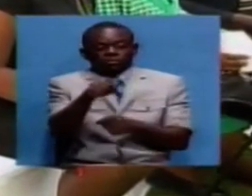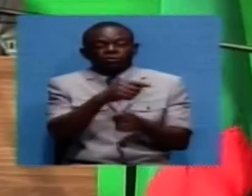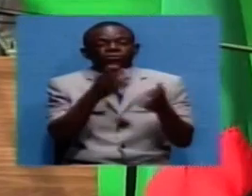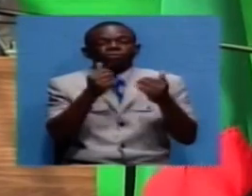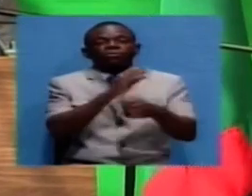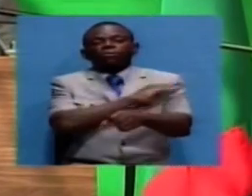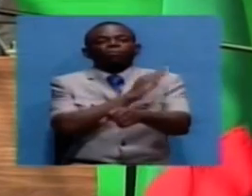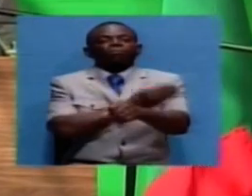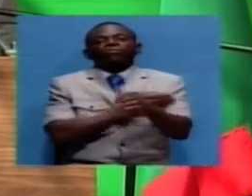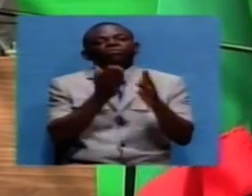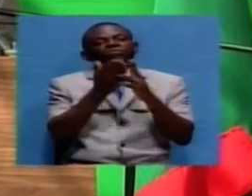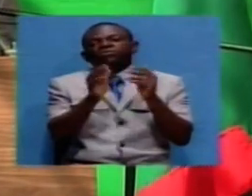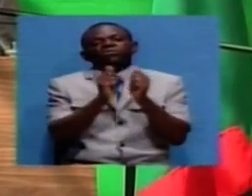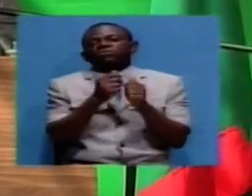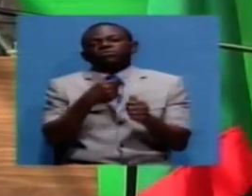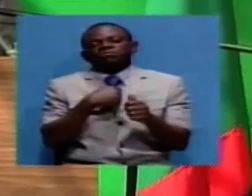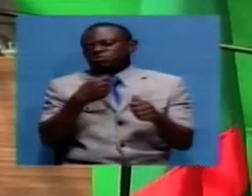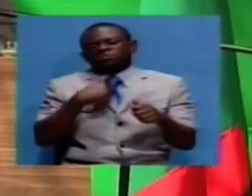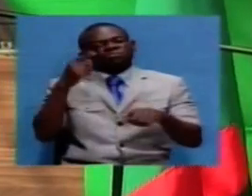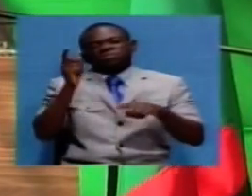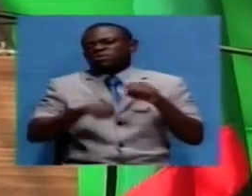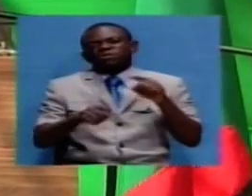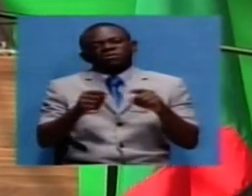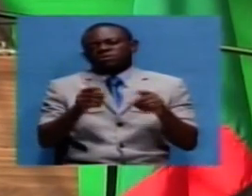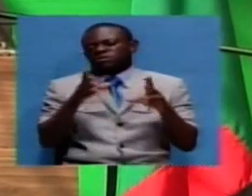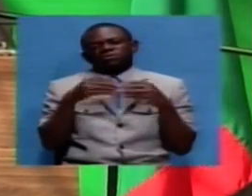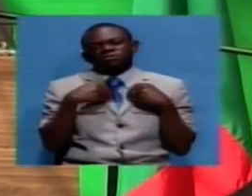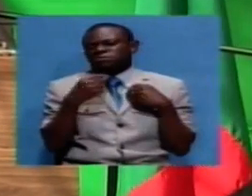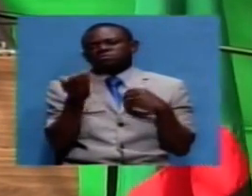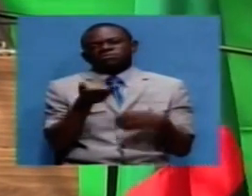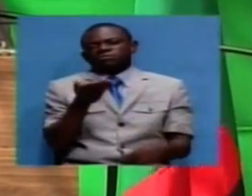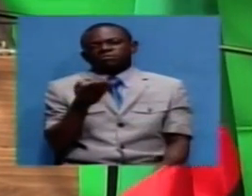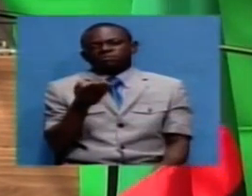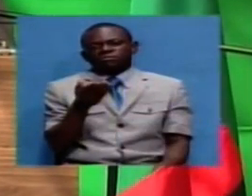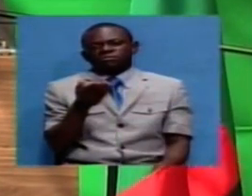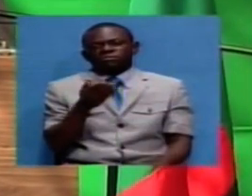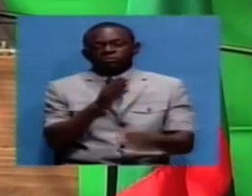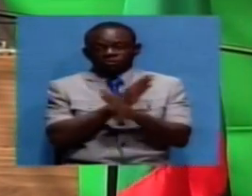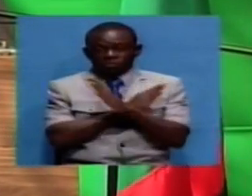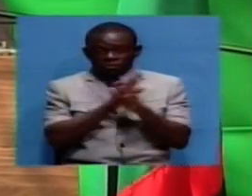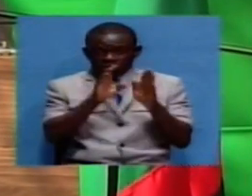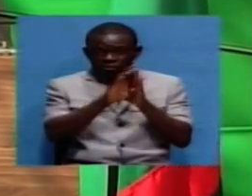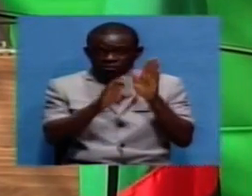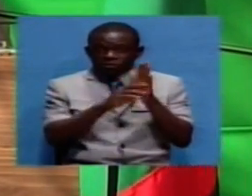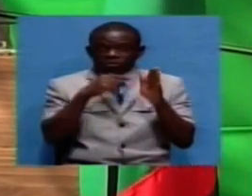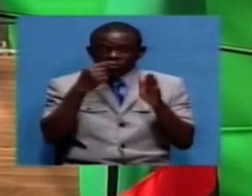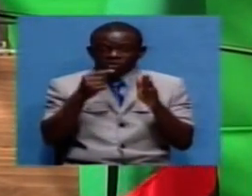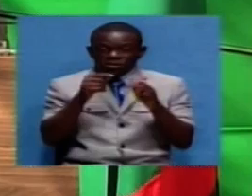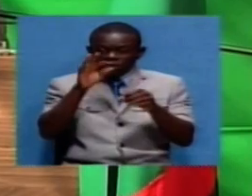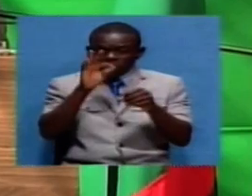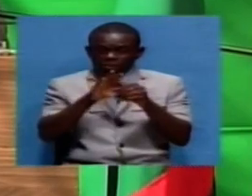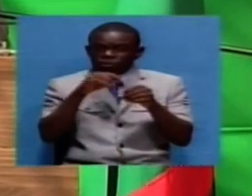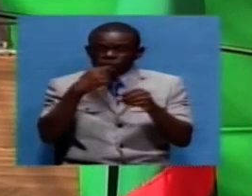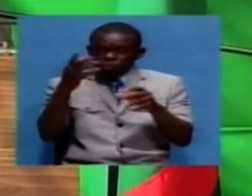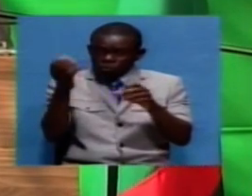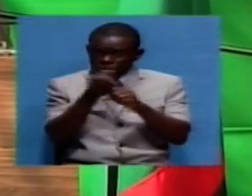all. The Zambian electoral process provides for winner takes all. And when asked if he was concerned that his move to